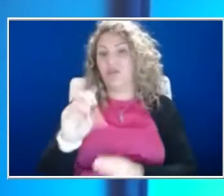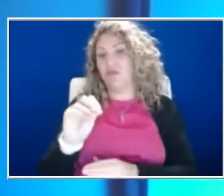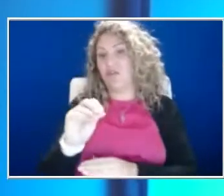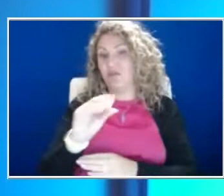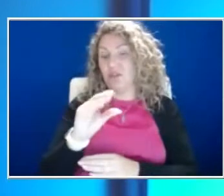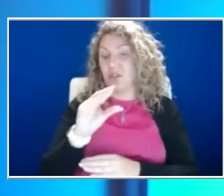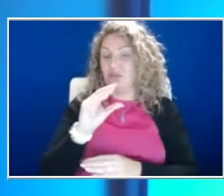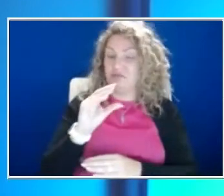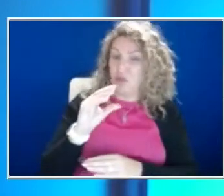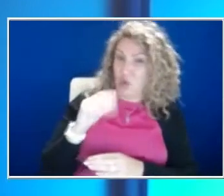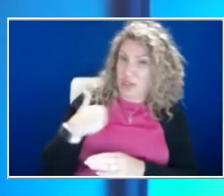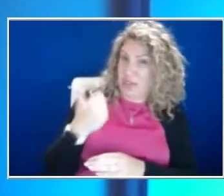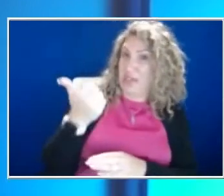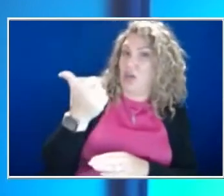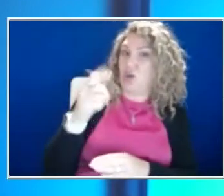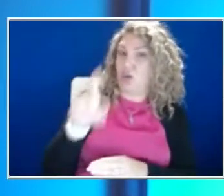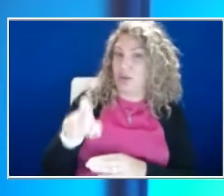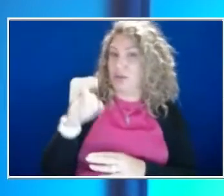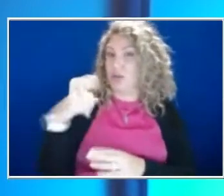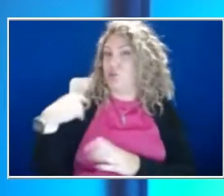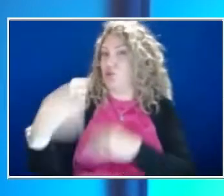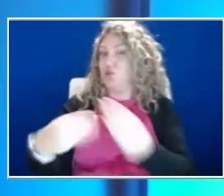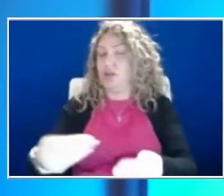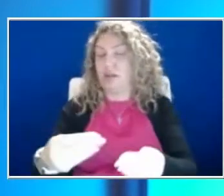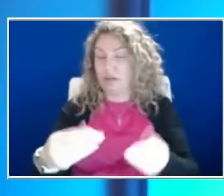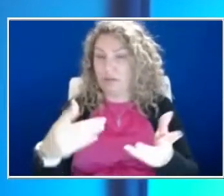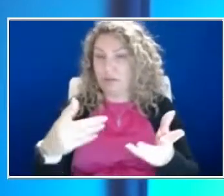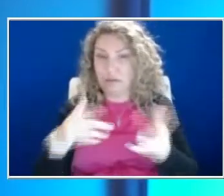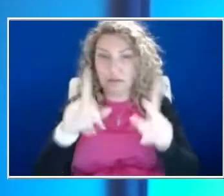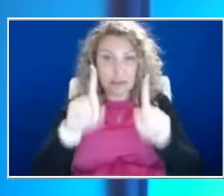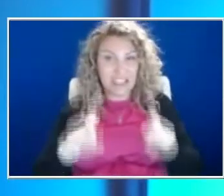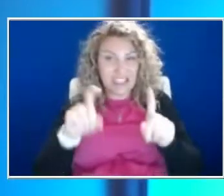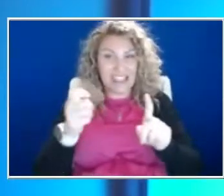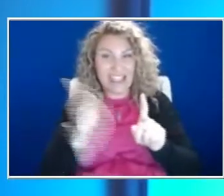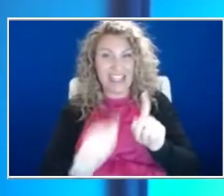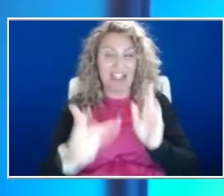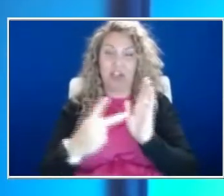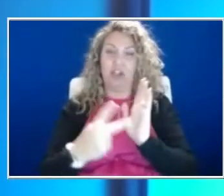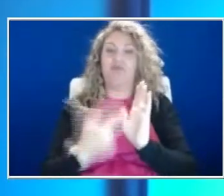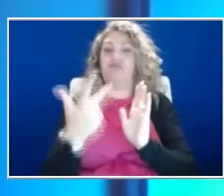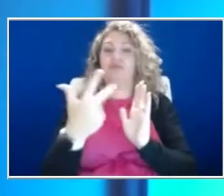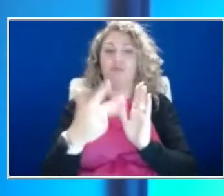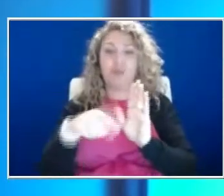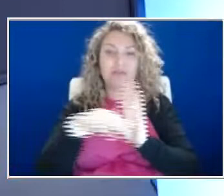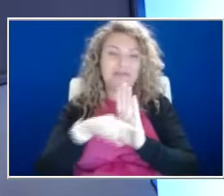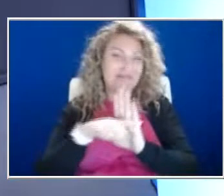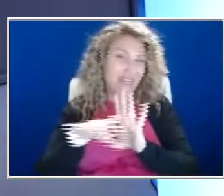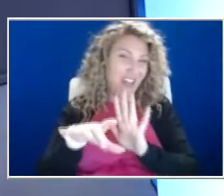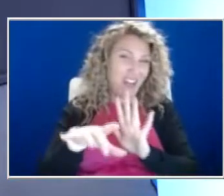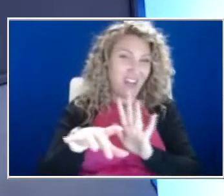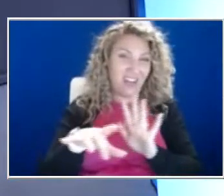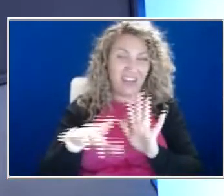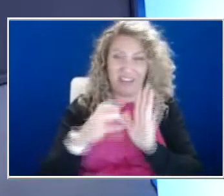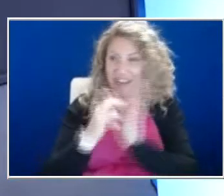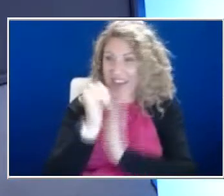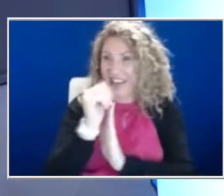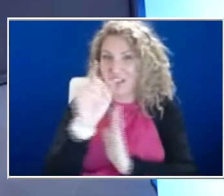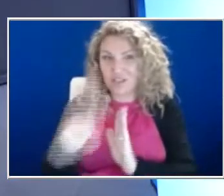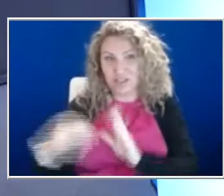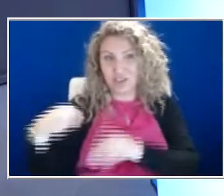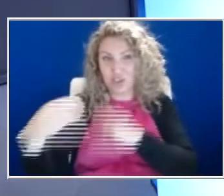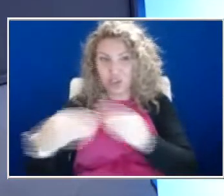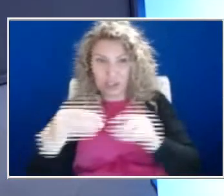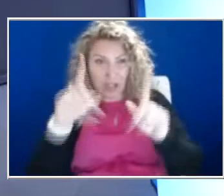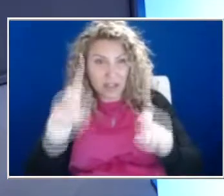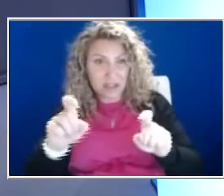testing. Any triple negative breast cancer at any age should have genetic testing. And then what would that tell us? Is that trying to tell you what's going to